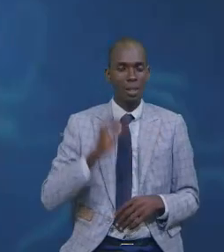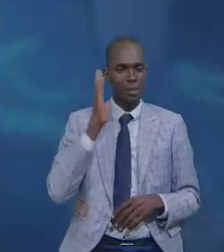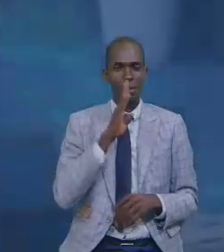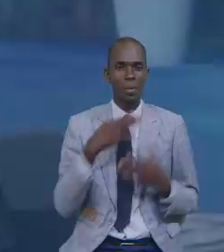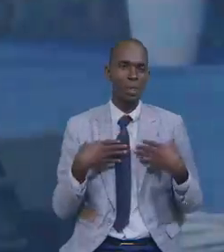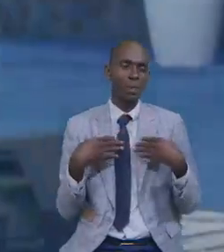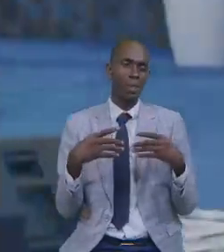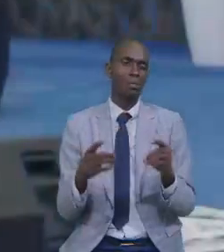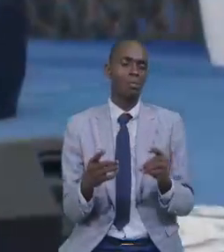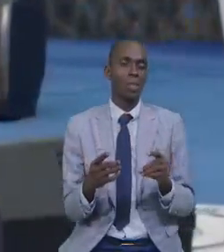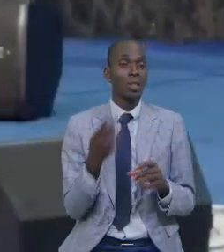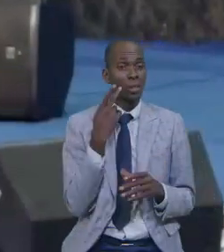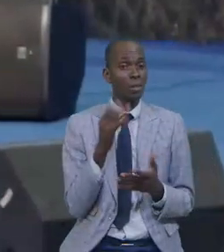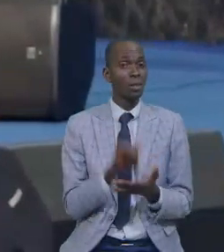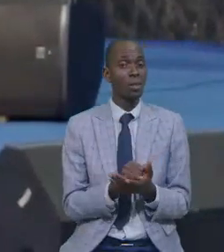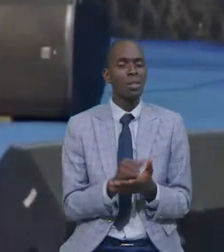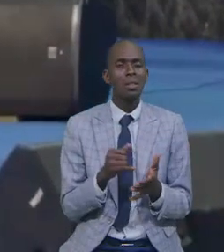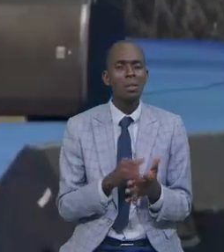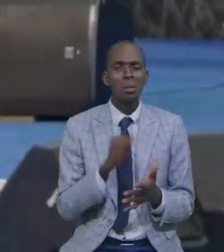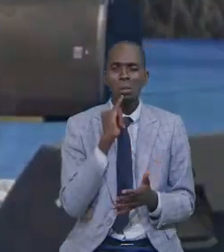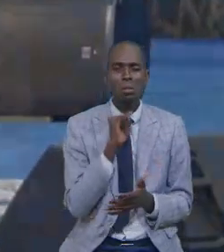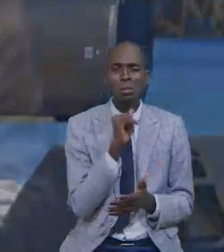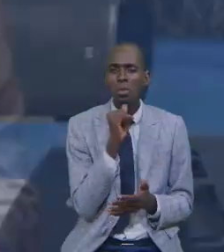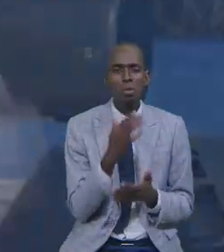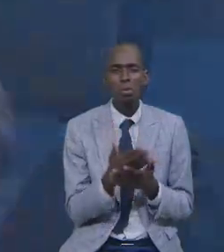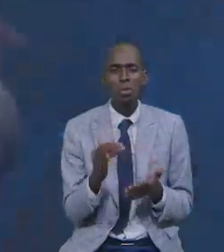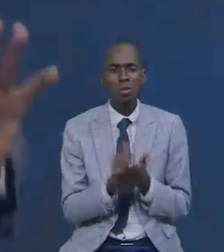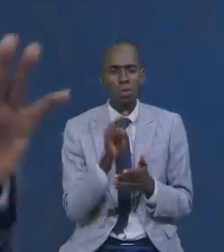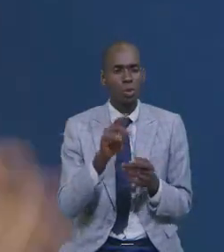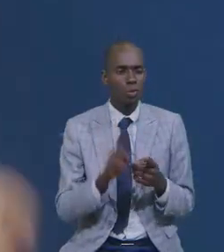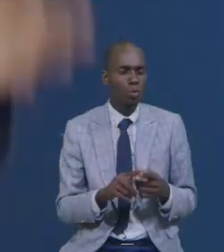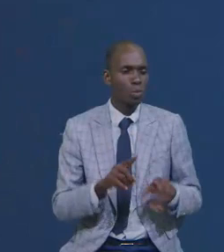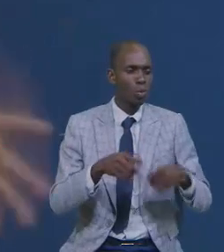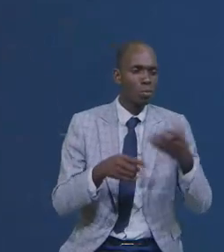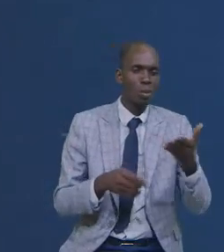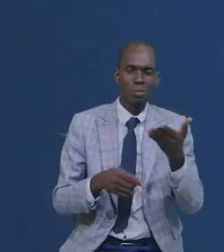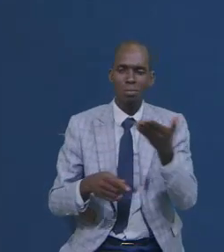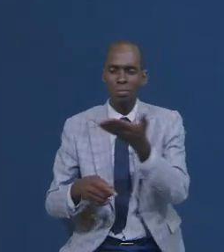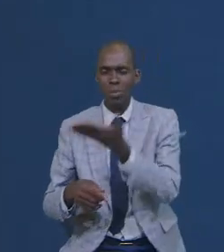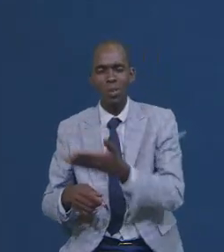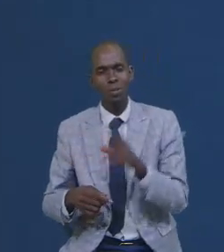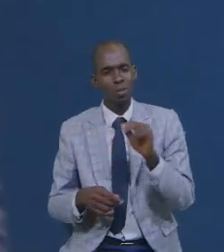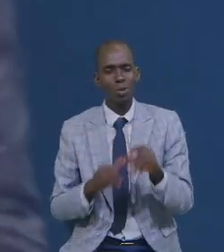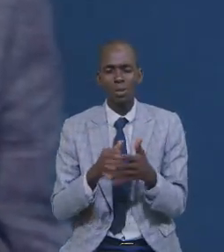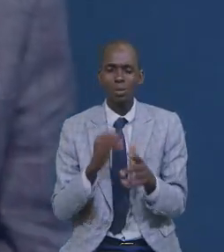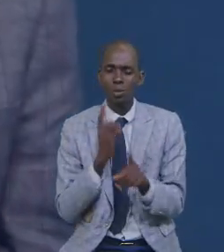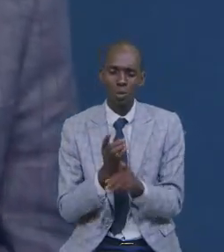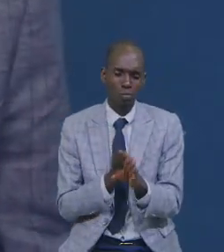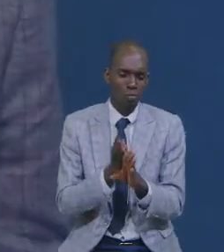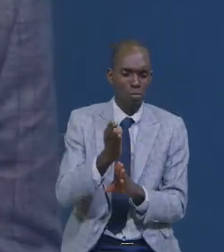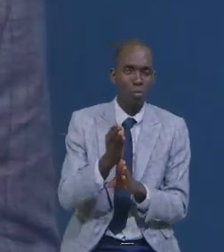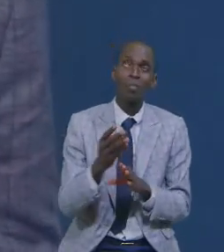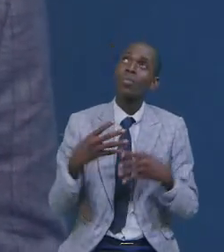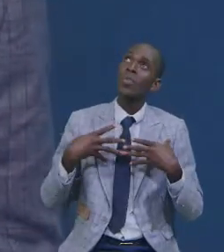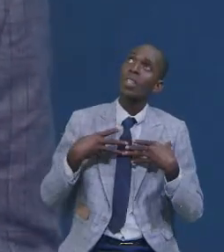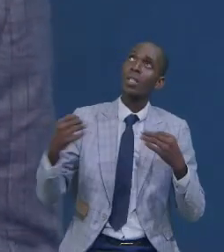It's not something that, you know, we have to go this way, go that, straightforward. Heal me, O Lord. And there is no